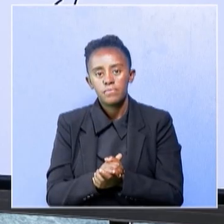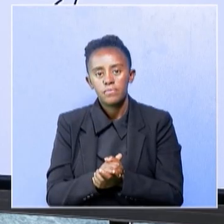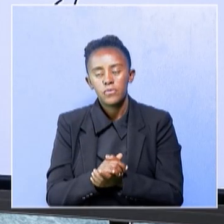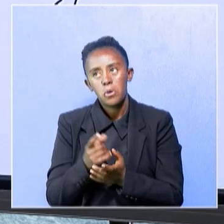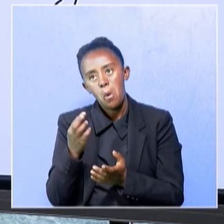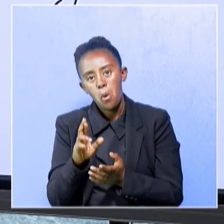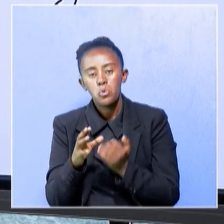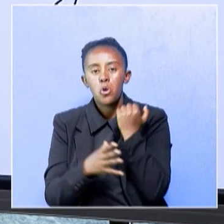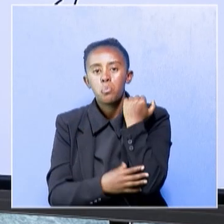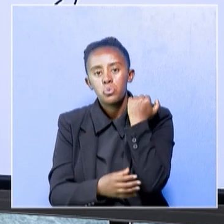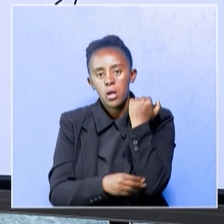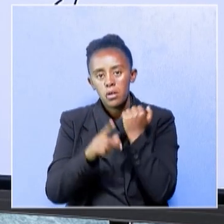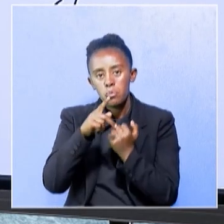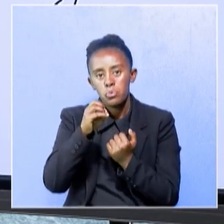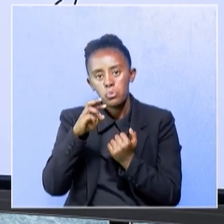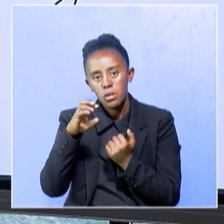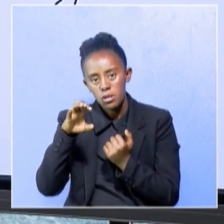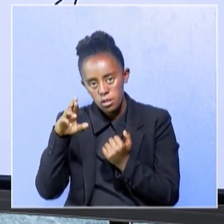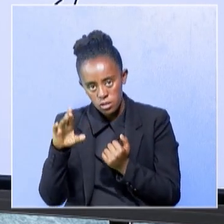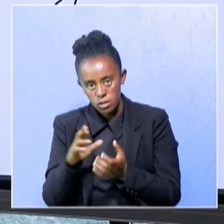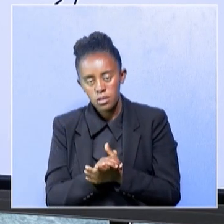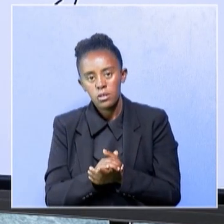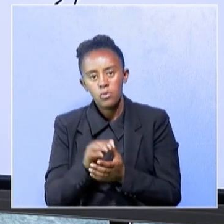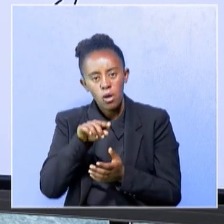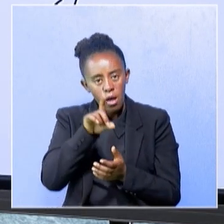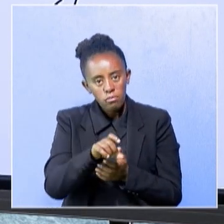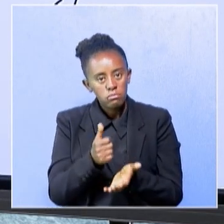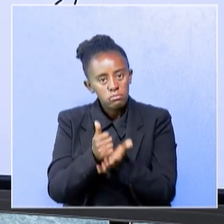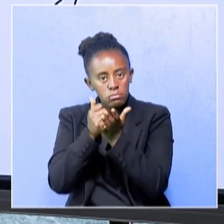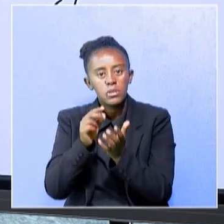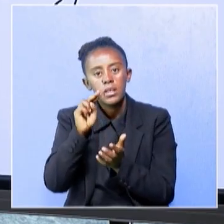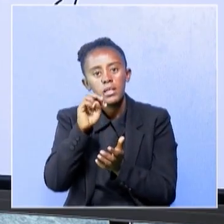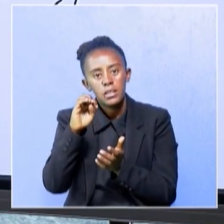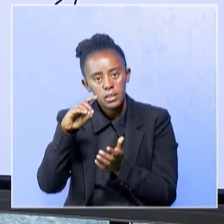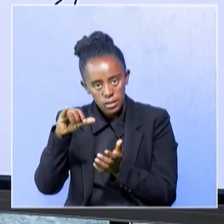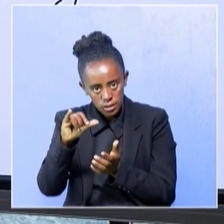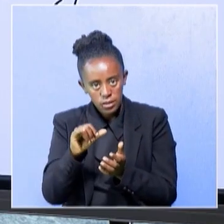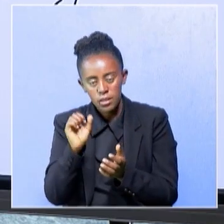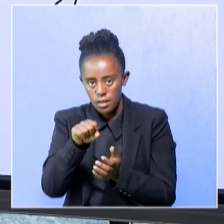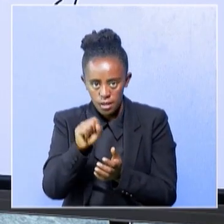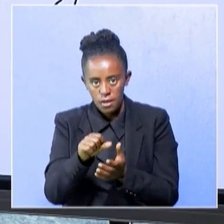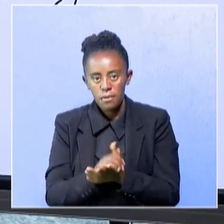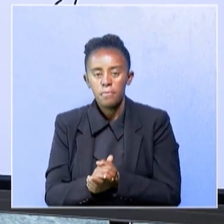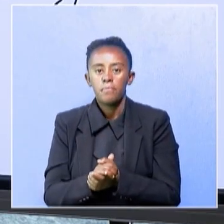or the poor. We have to be volunteers to help the needy. Yeah.